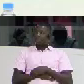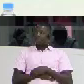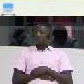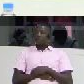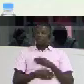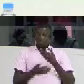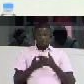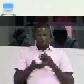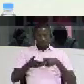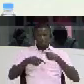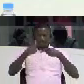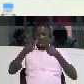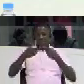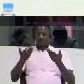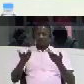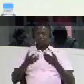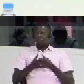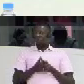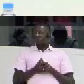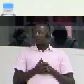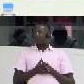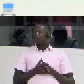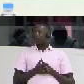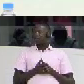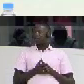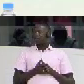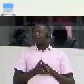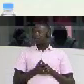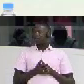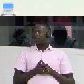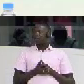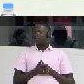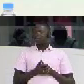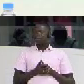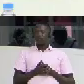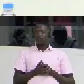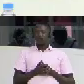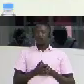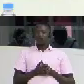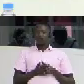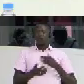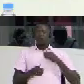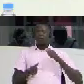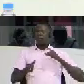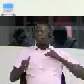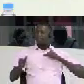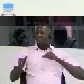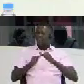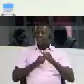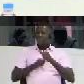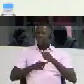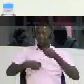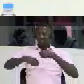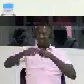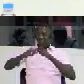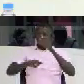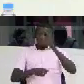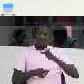Please go on. eggali. And I was best recruit Nitanama as a